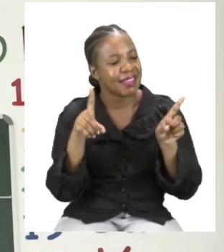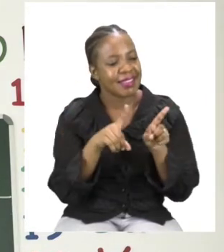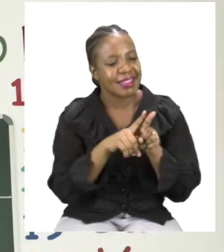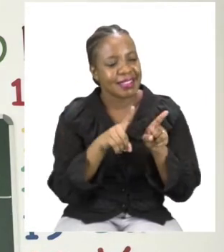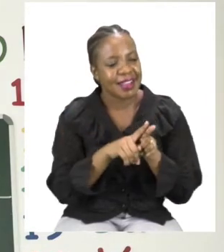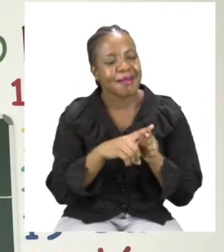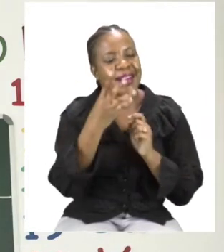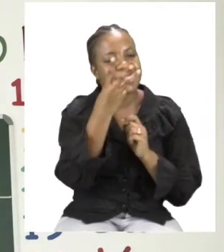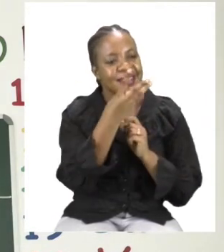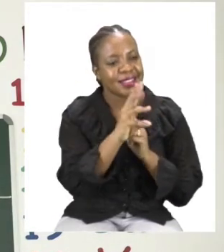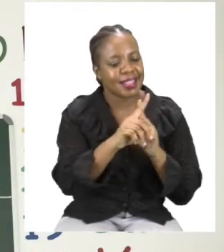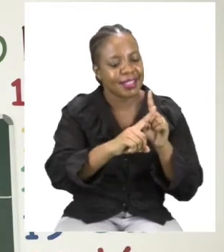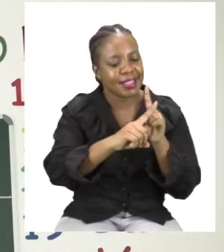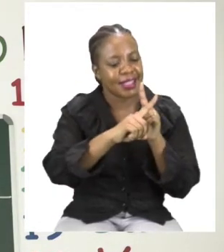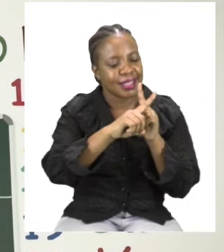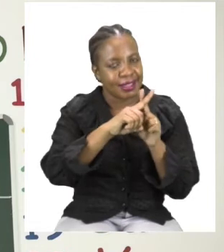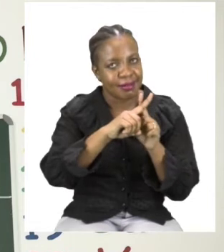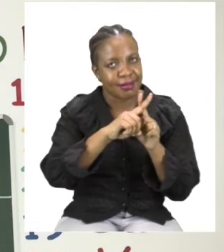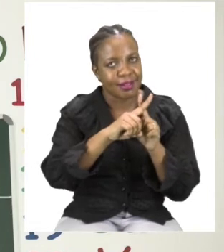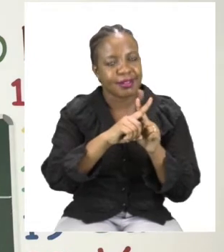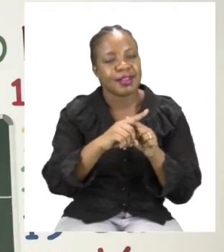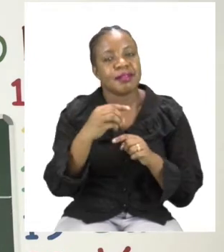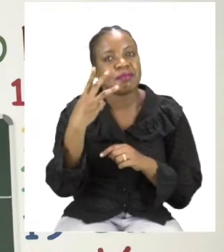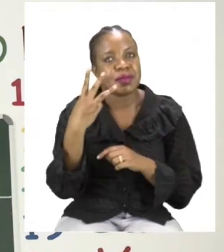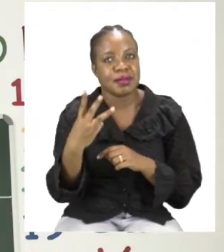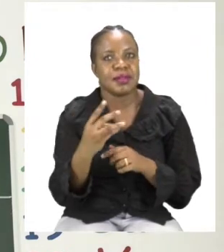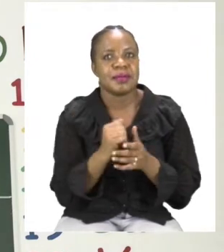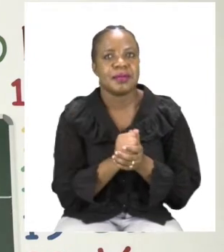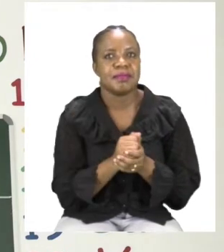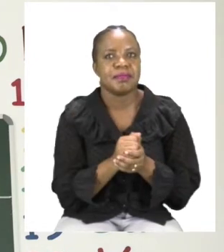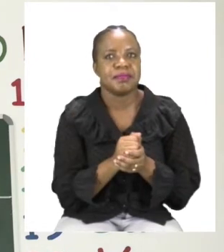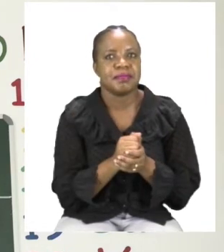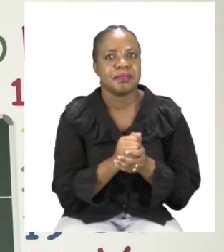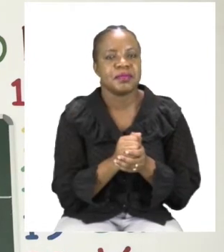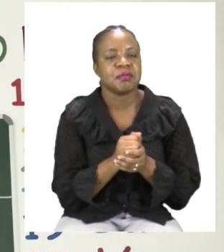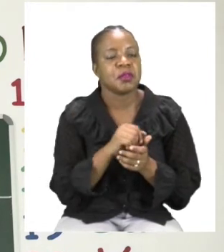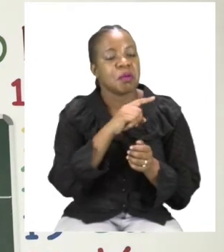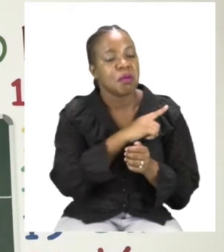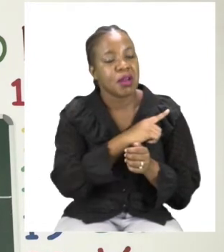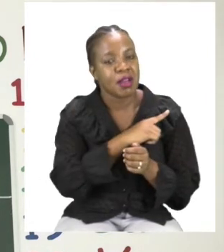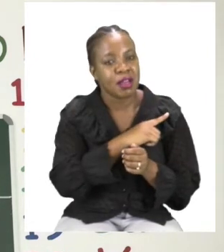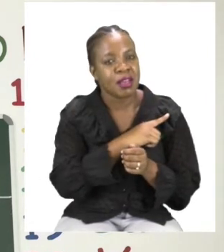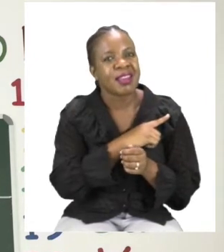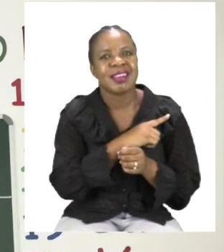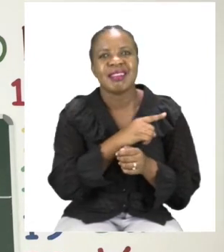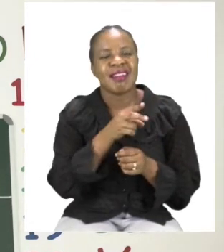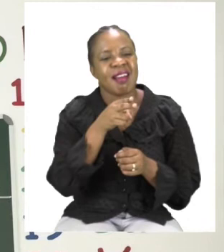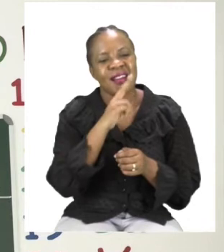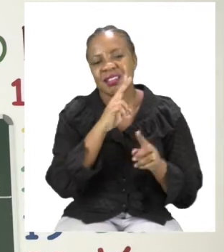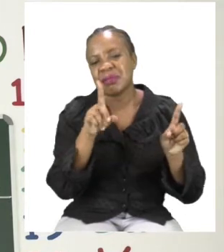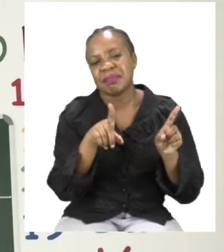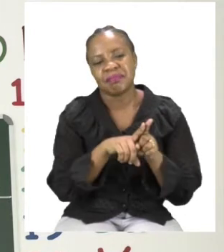6 times 3 because our answer will be 18. Now I want